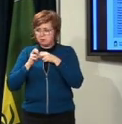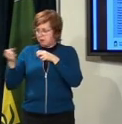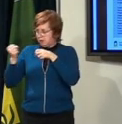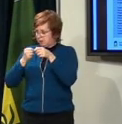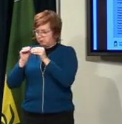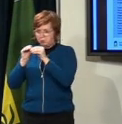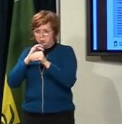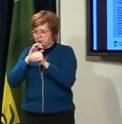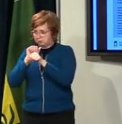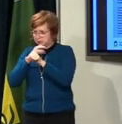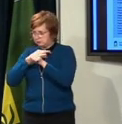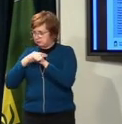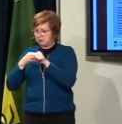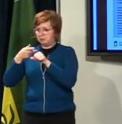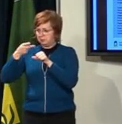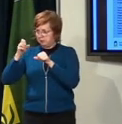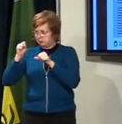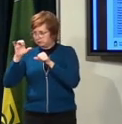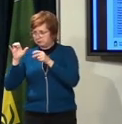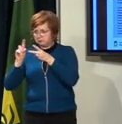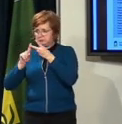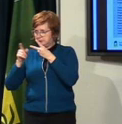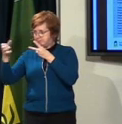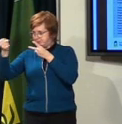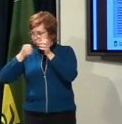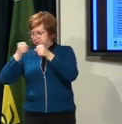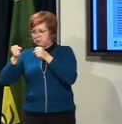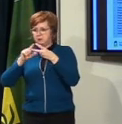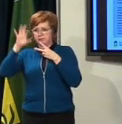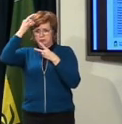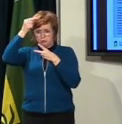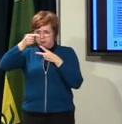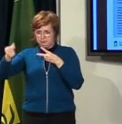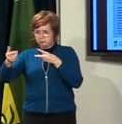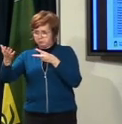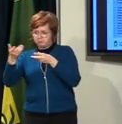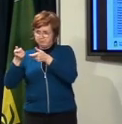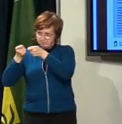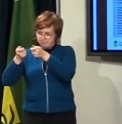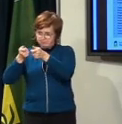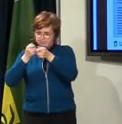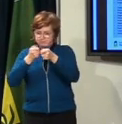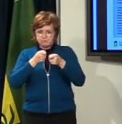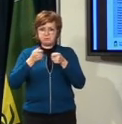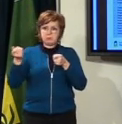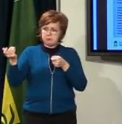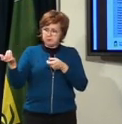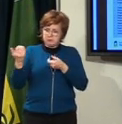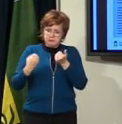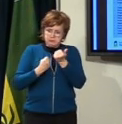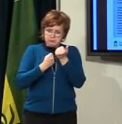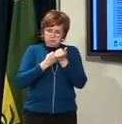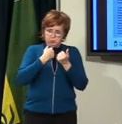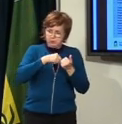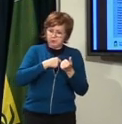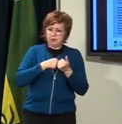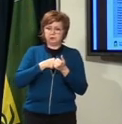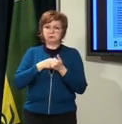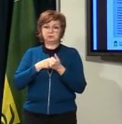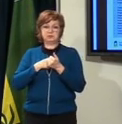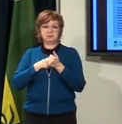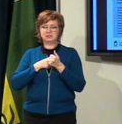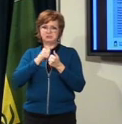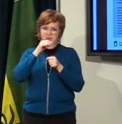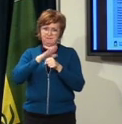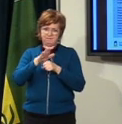workers through the Public Service Commission or federal government workers to supplement our workforce, but it's not enough.